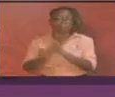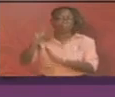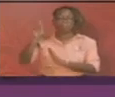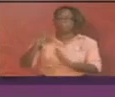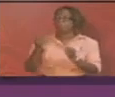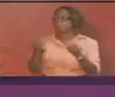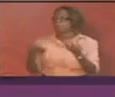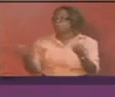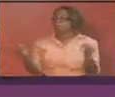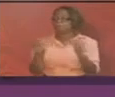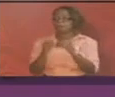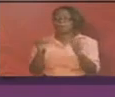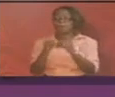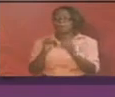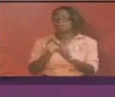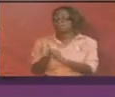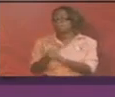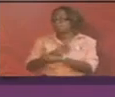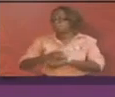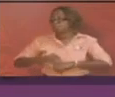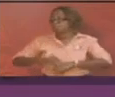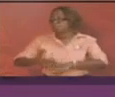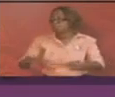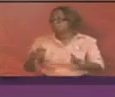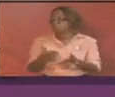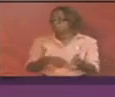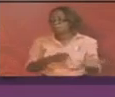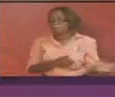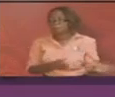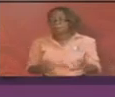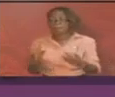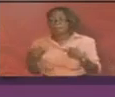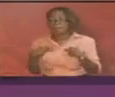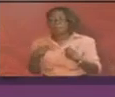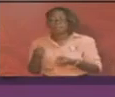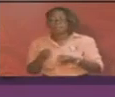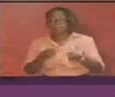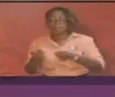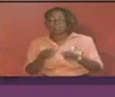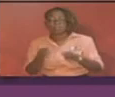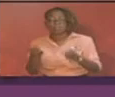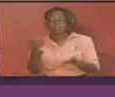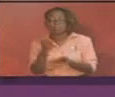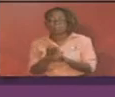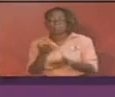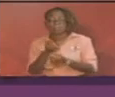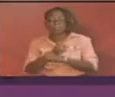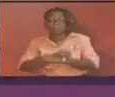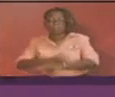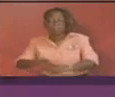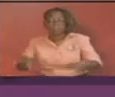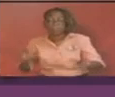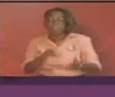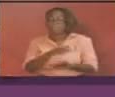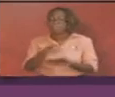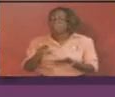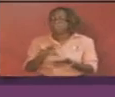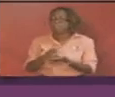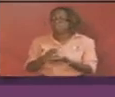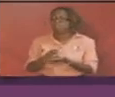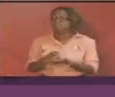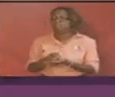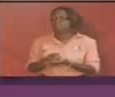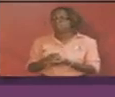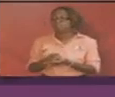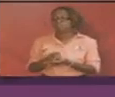that, and the other? And then would Trinidad and Tobago be interested in getting vaccinations from Russia when those vaccines